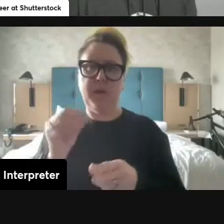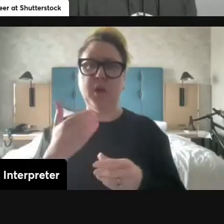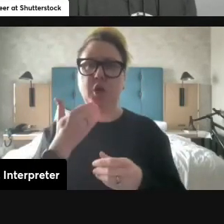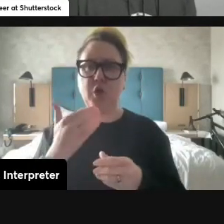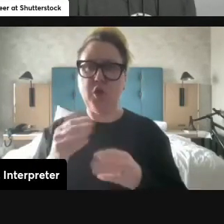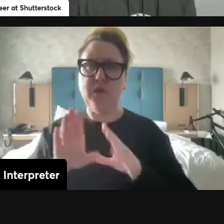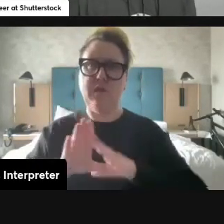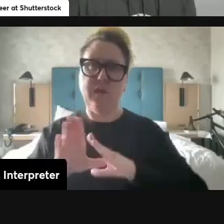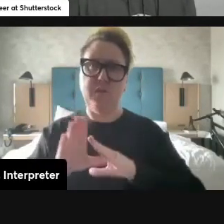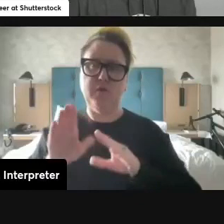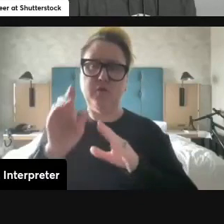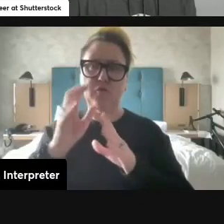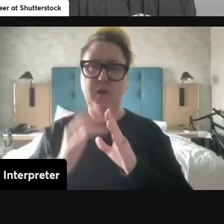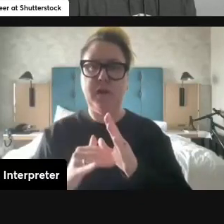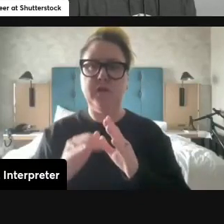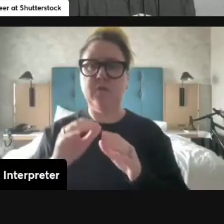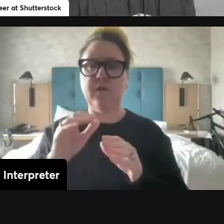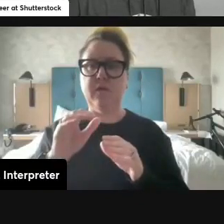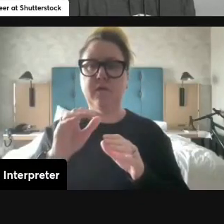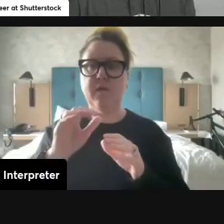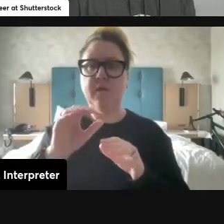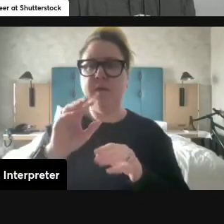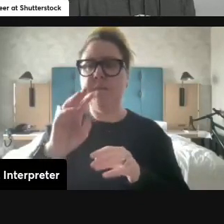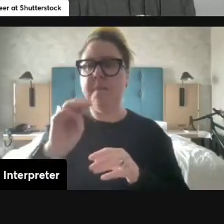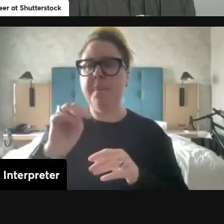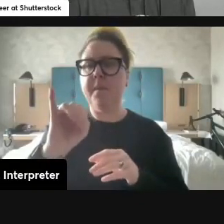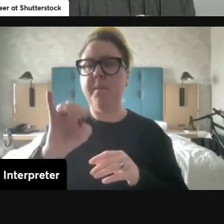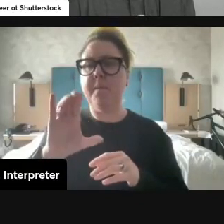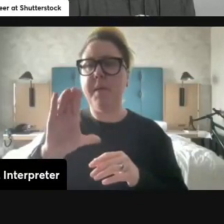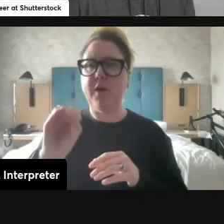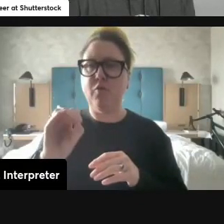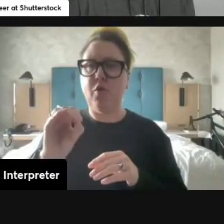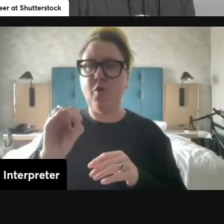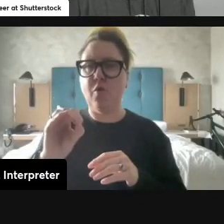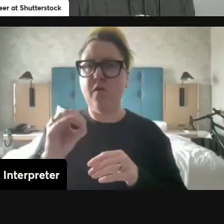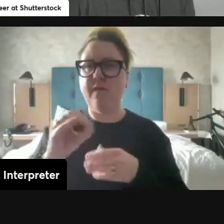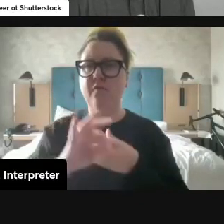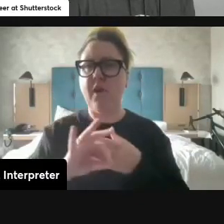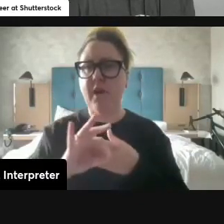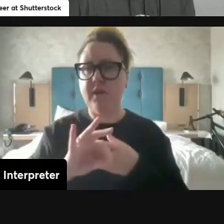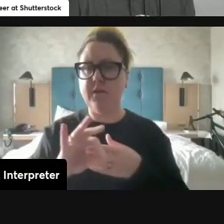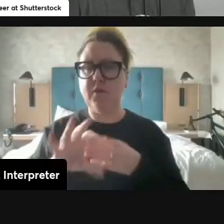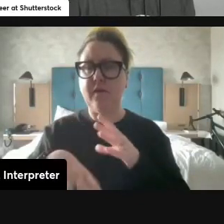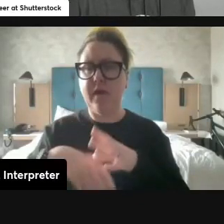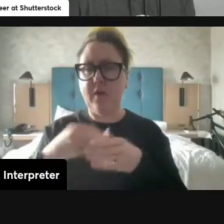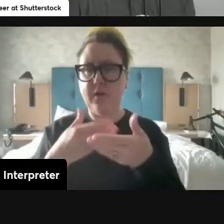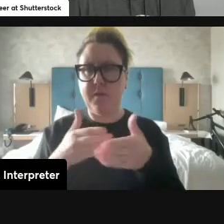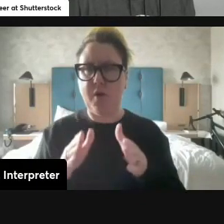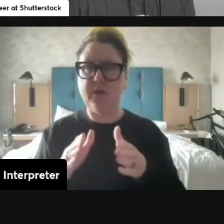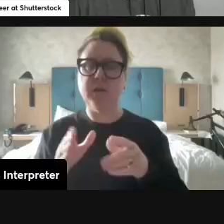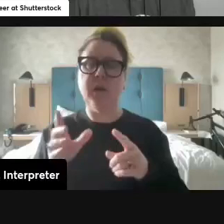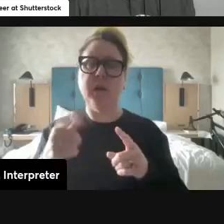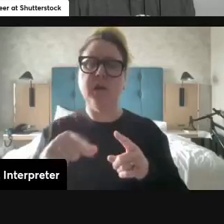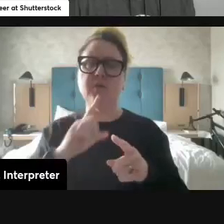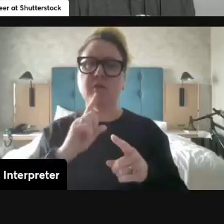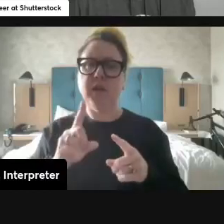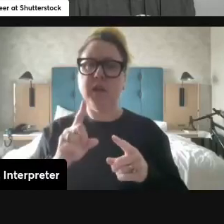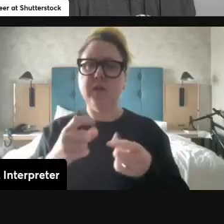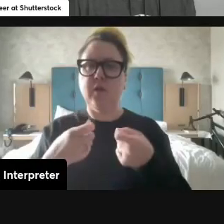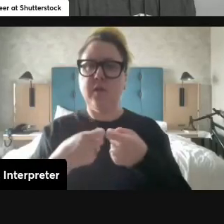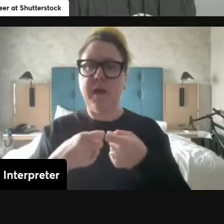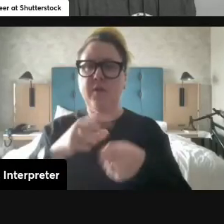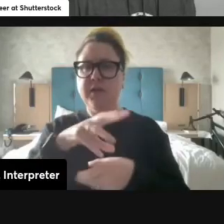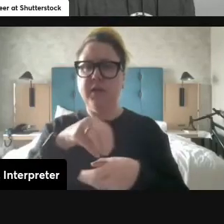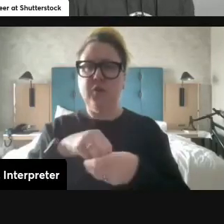front ends, and kind of compared that to what we're getting out of the box. And really just the kind of batteries included you get